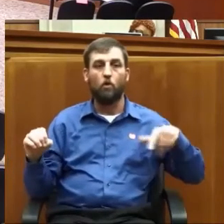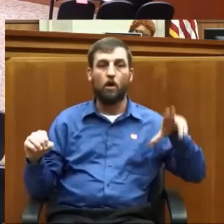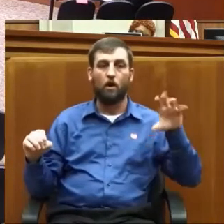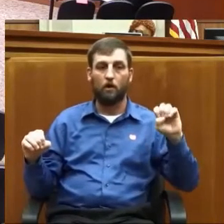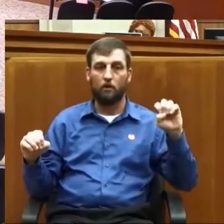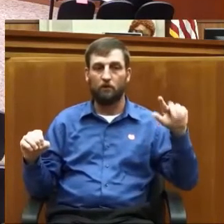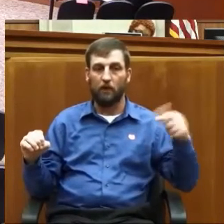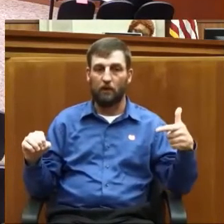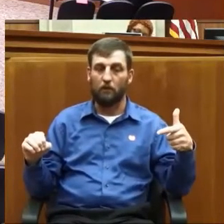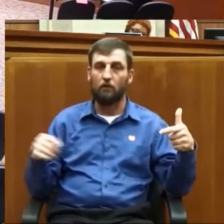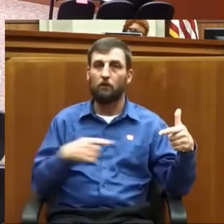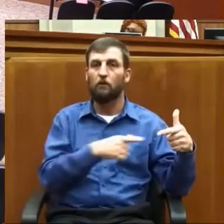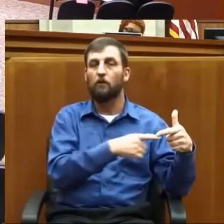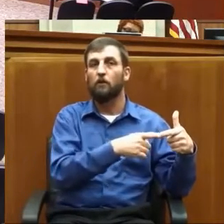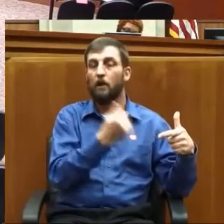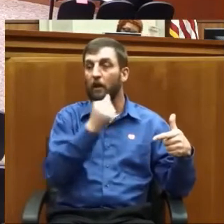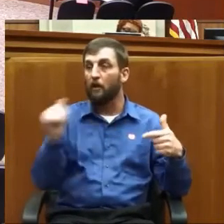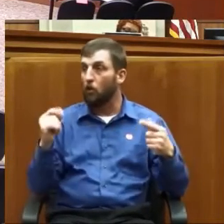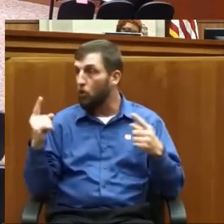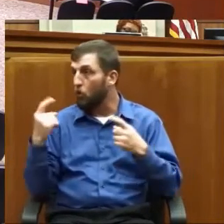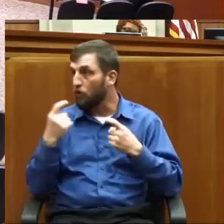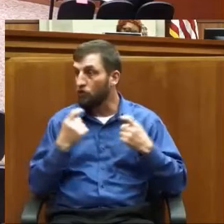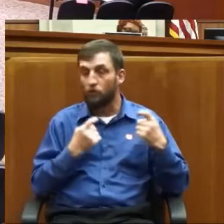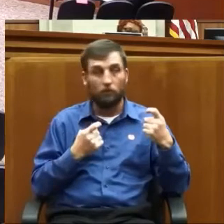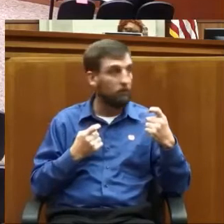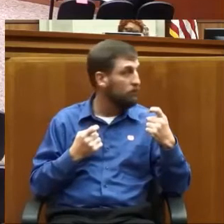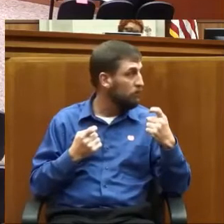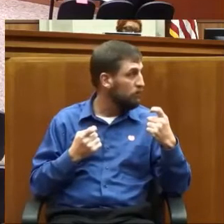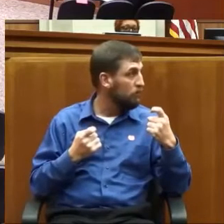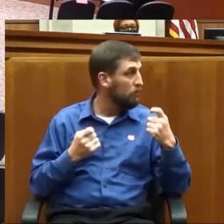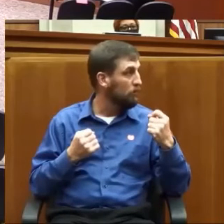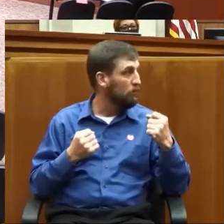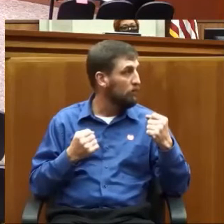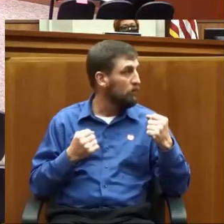Rock. Do we have any questions from members relative to this item?